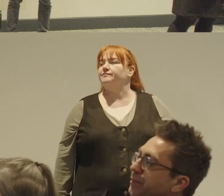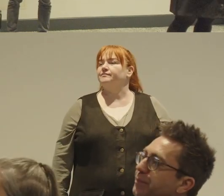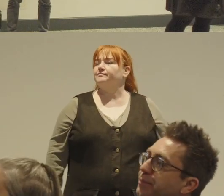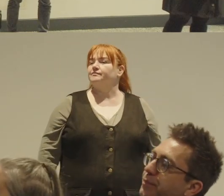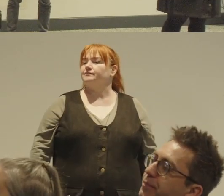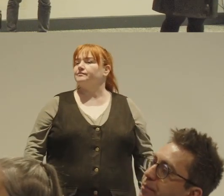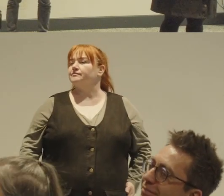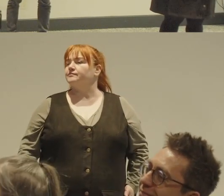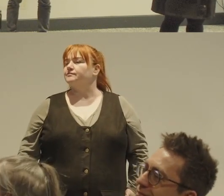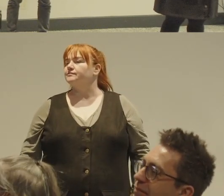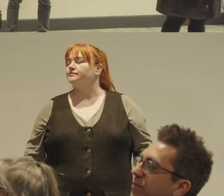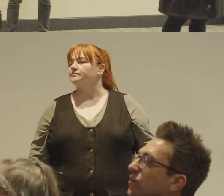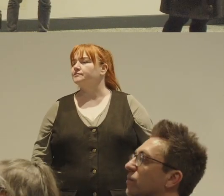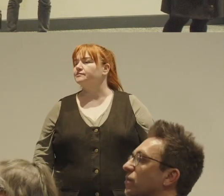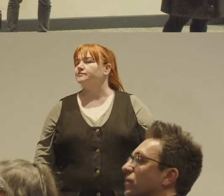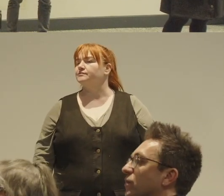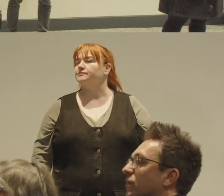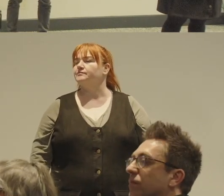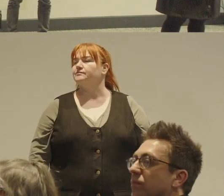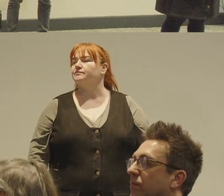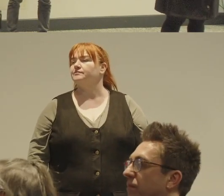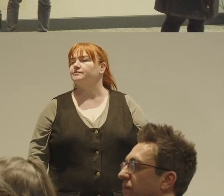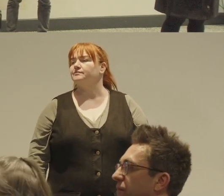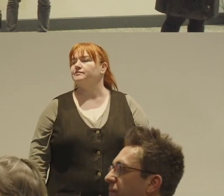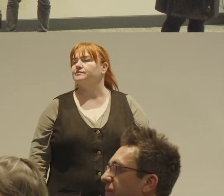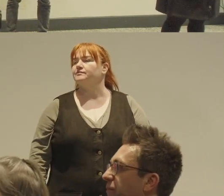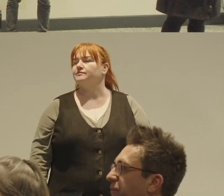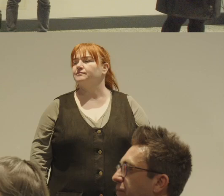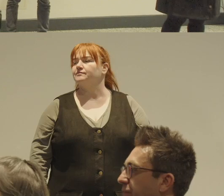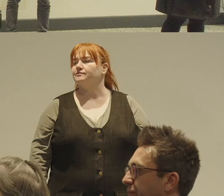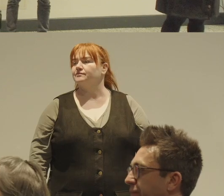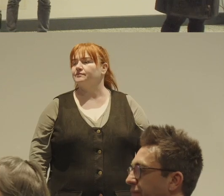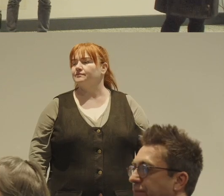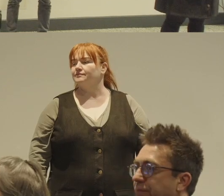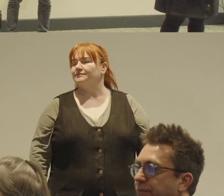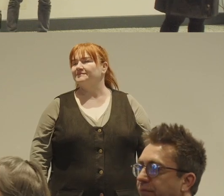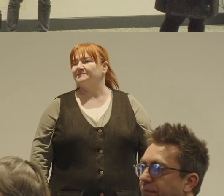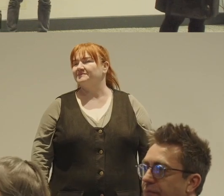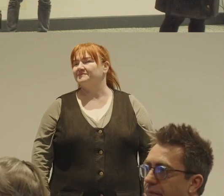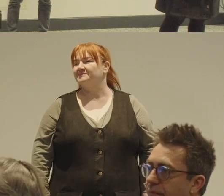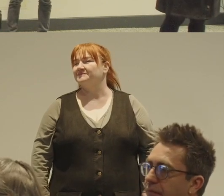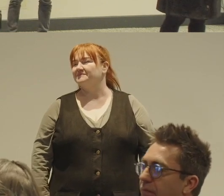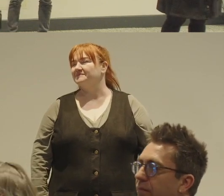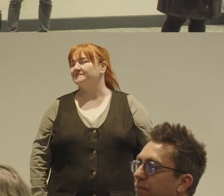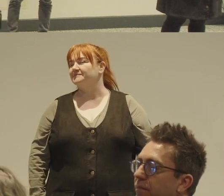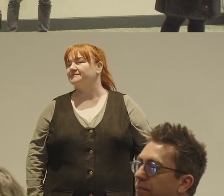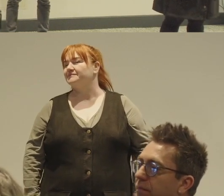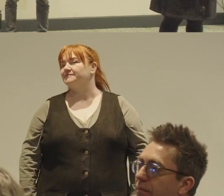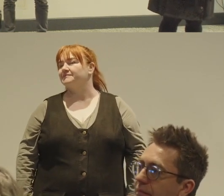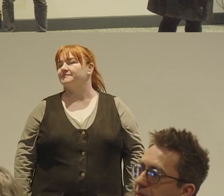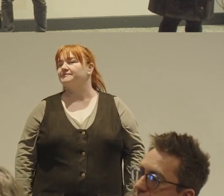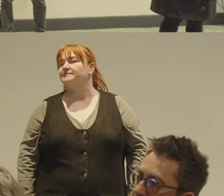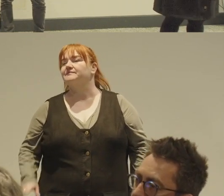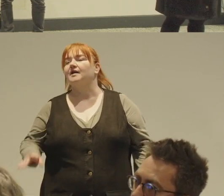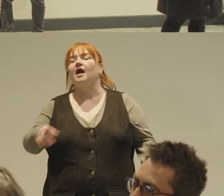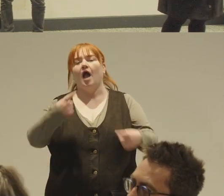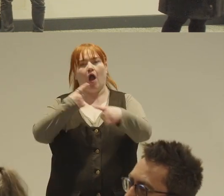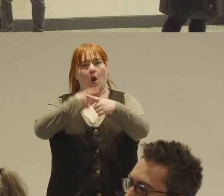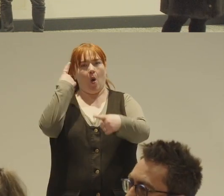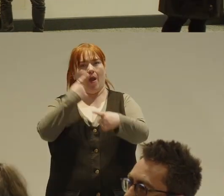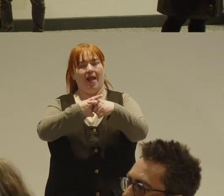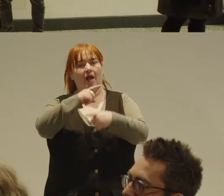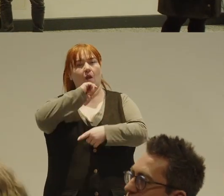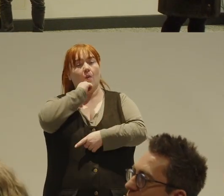We're just going to go to the back first, and then we'll come to you next, if that's all right. Thank you. Hi, thank Thank you. Sorry, I'll be quick. I was